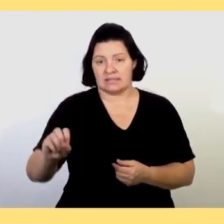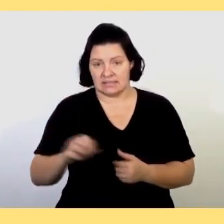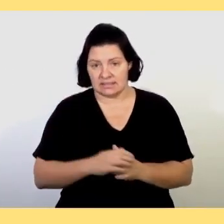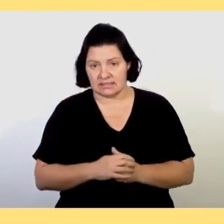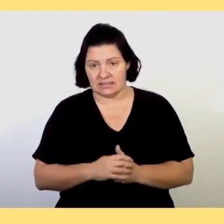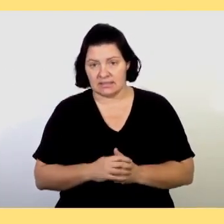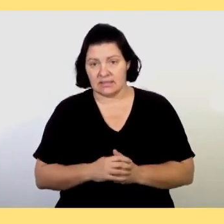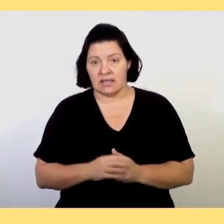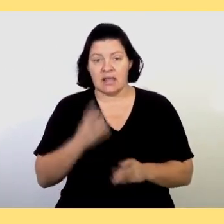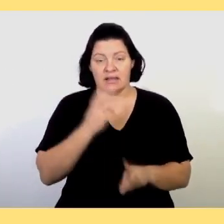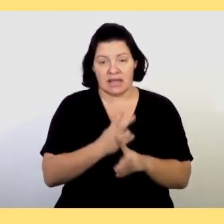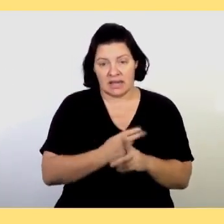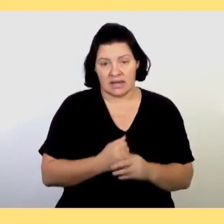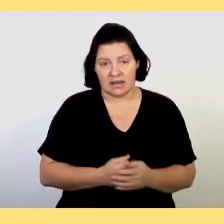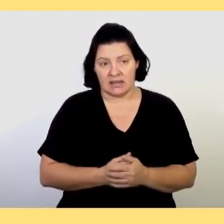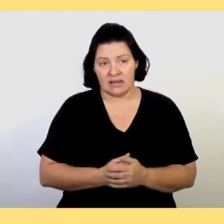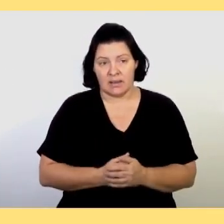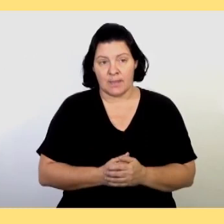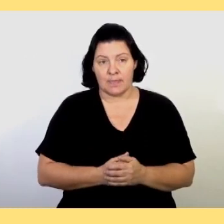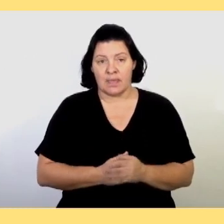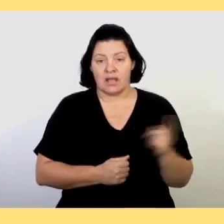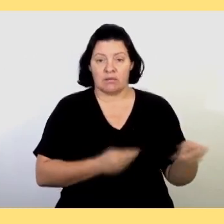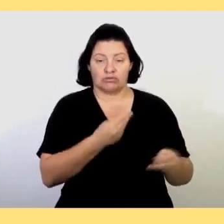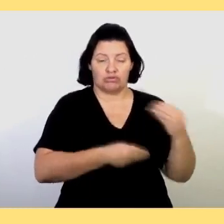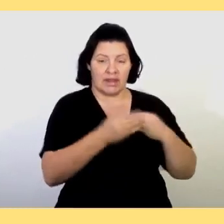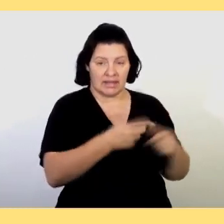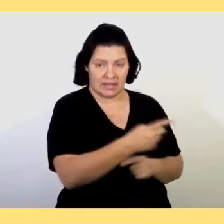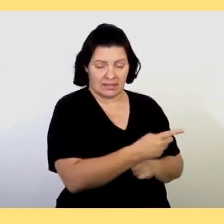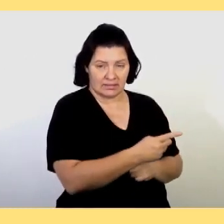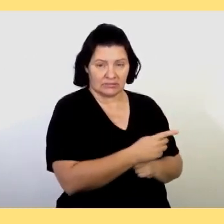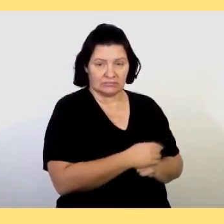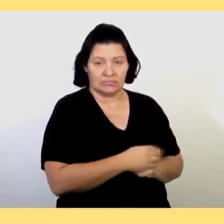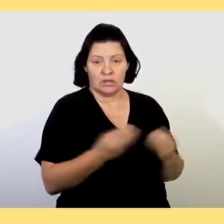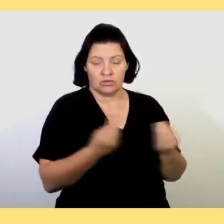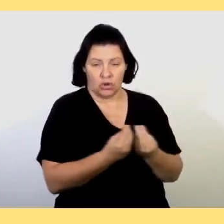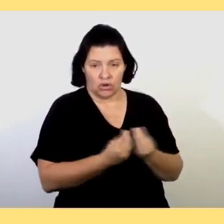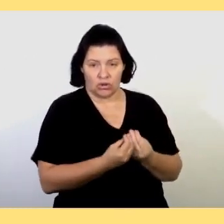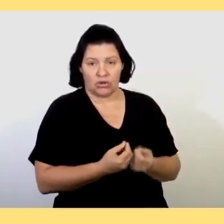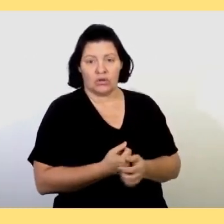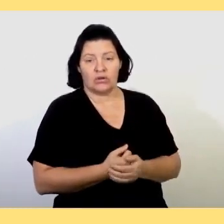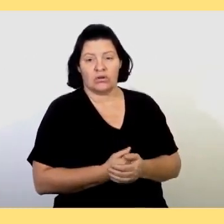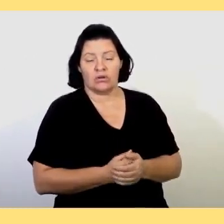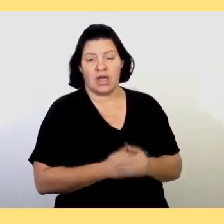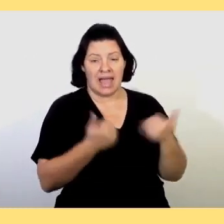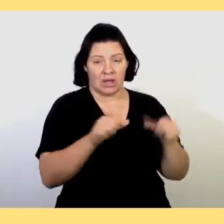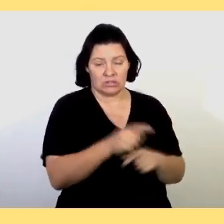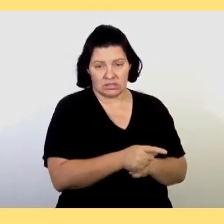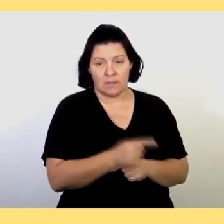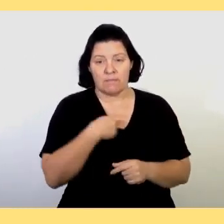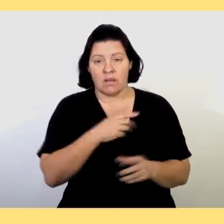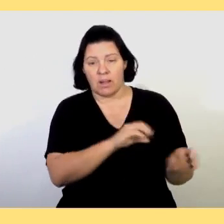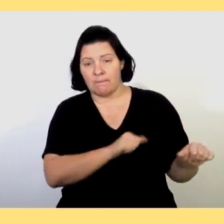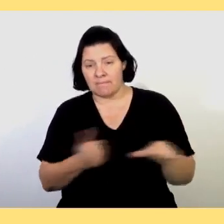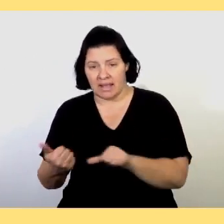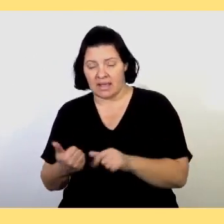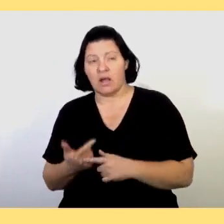439,180. All right? And then on my trading stock, on my trading stock account, I'm